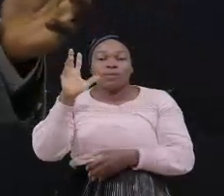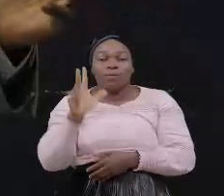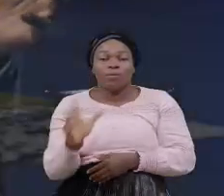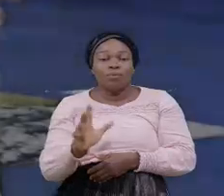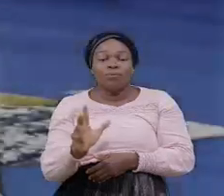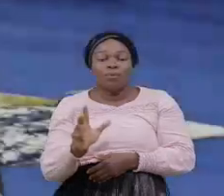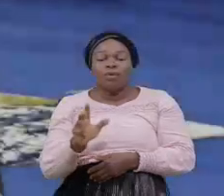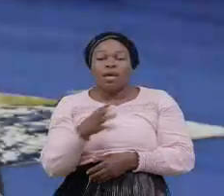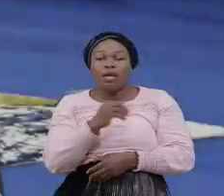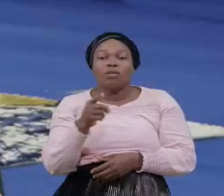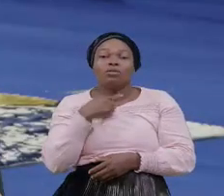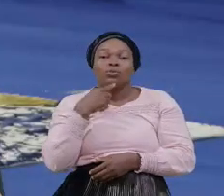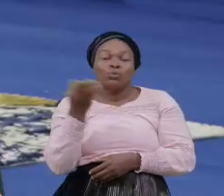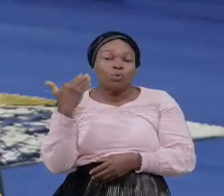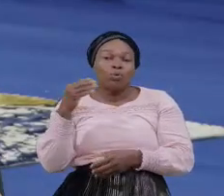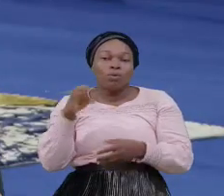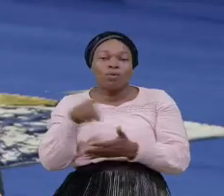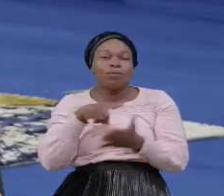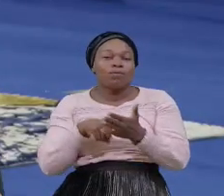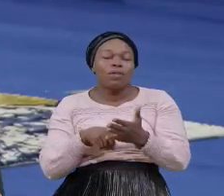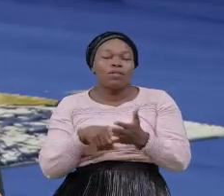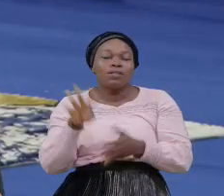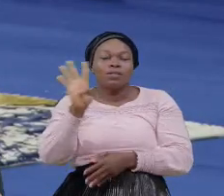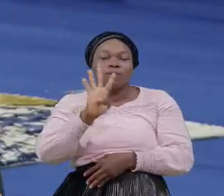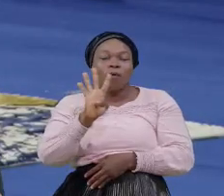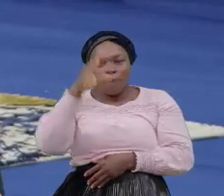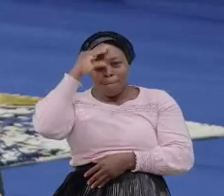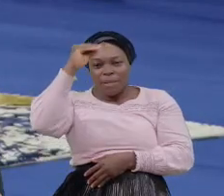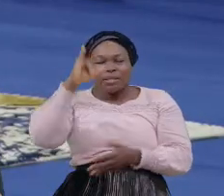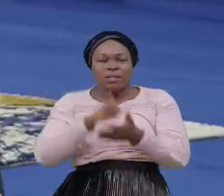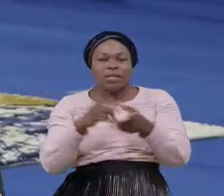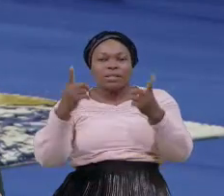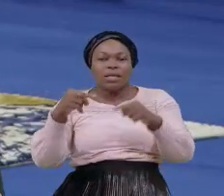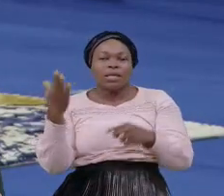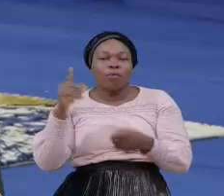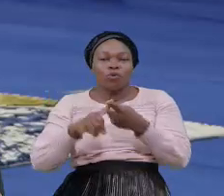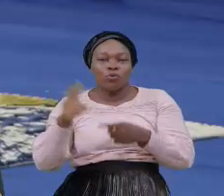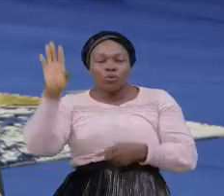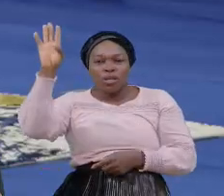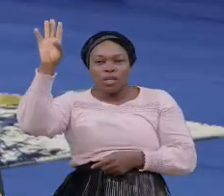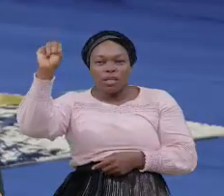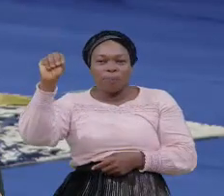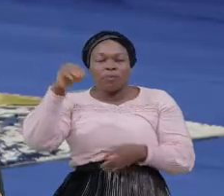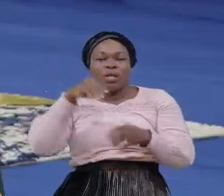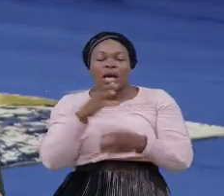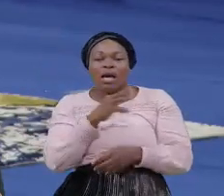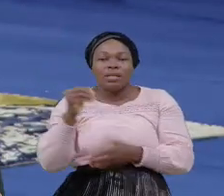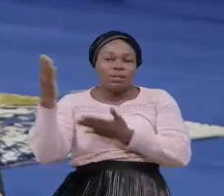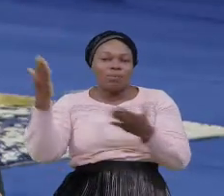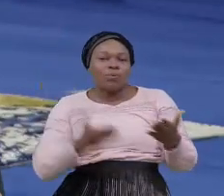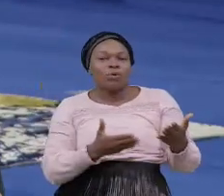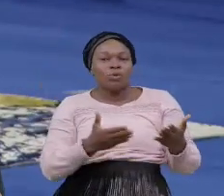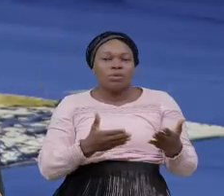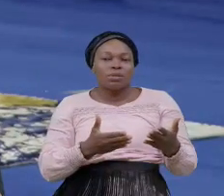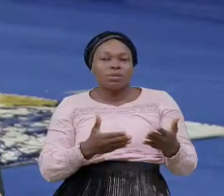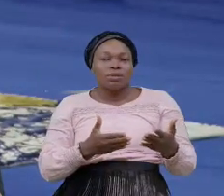four men that came unto him, and they brought, bringing one